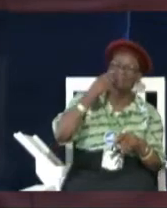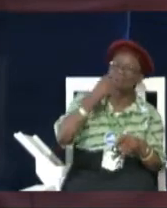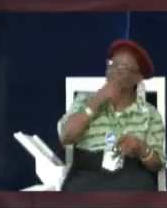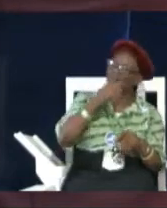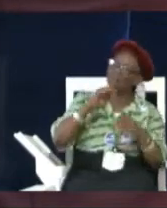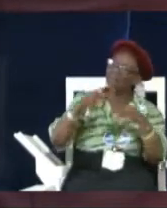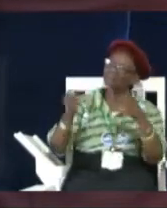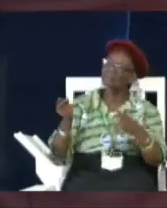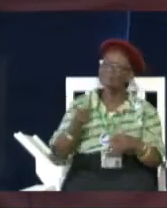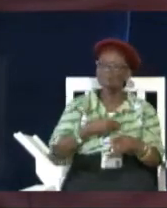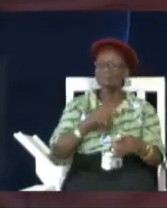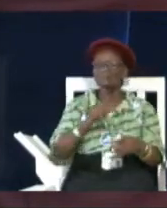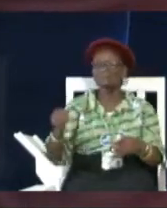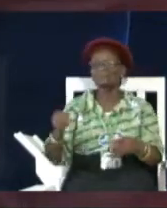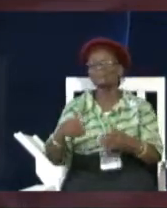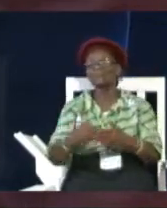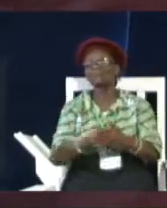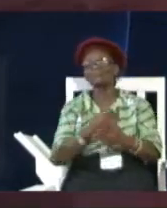Give us a brand new beginning.